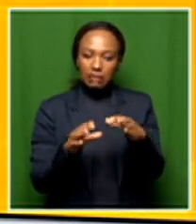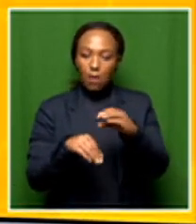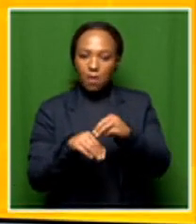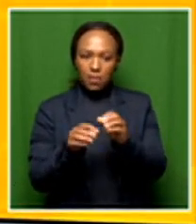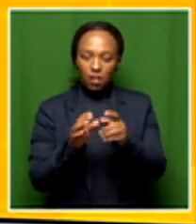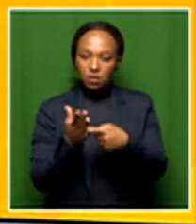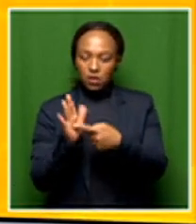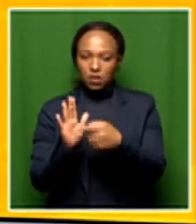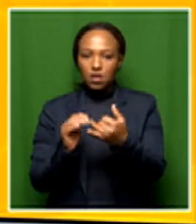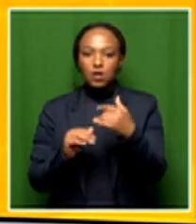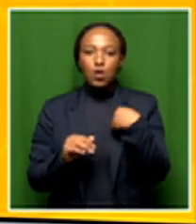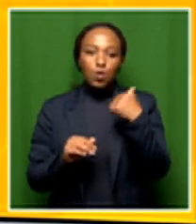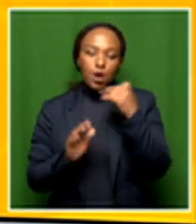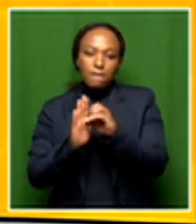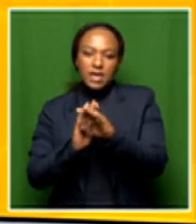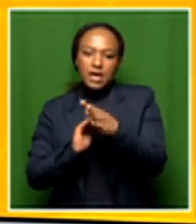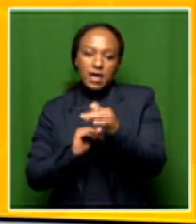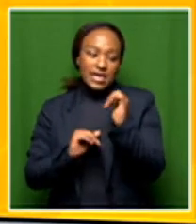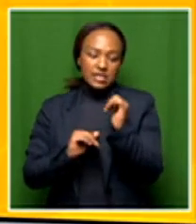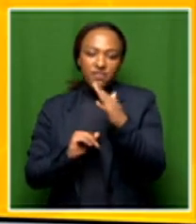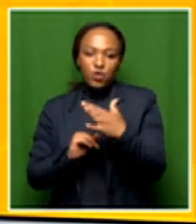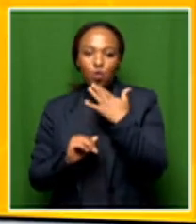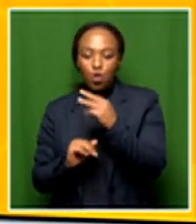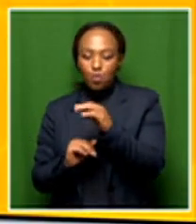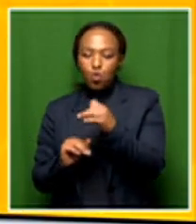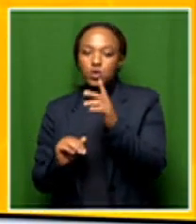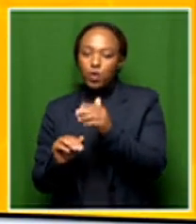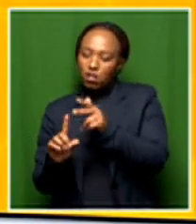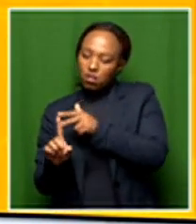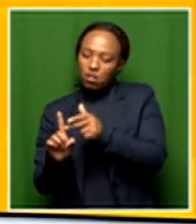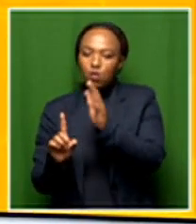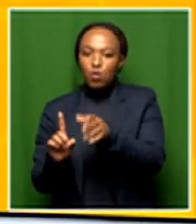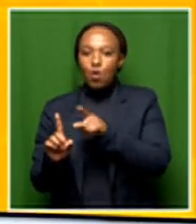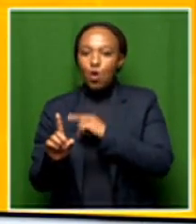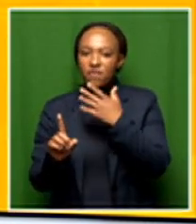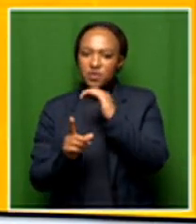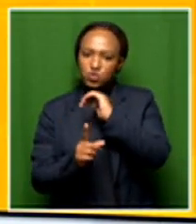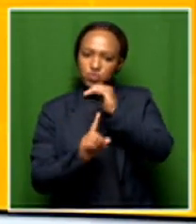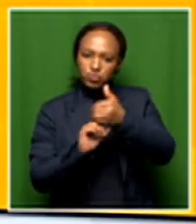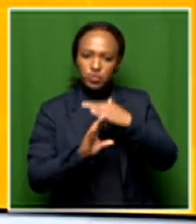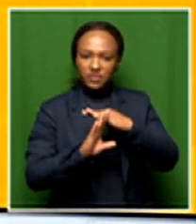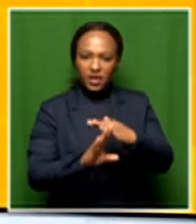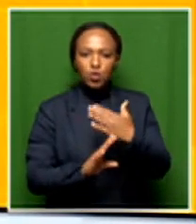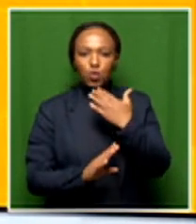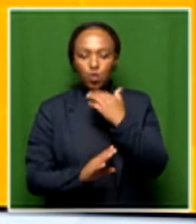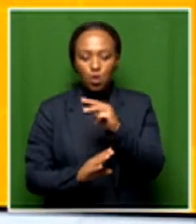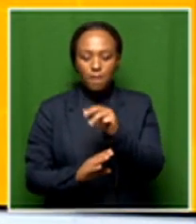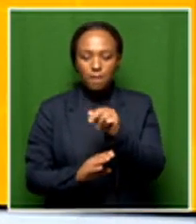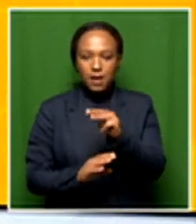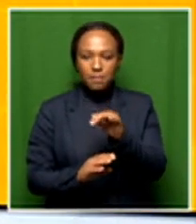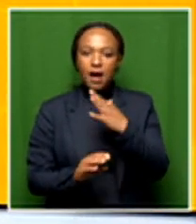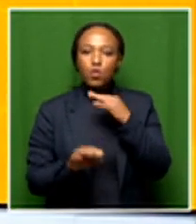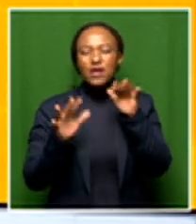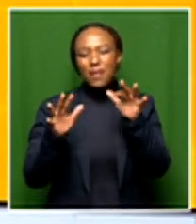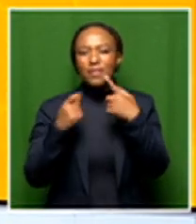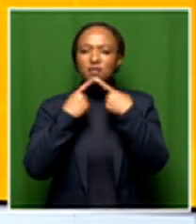spotlight. And briefing the media yesterday, Moody said he was facing disciplinary action for defending Mmusi Maimane in public. He says he's